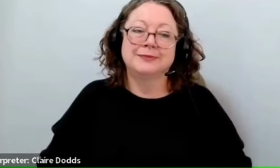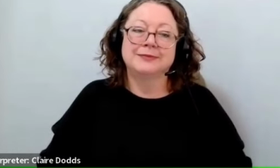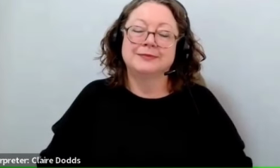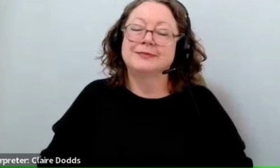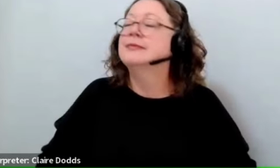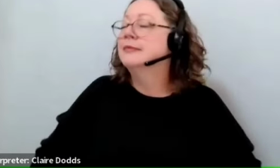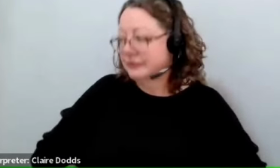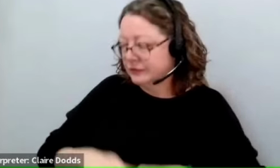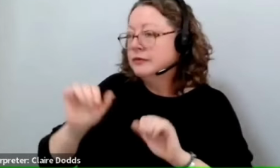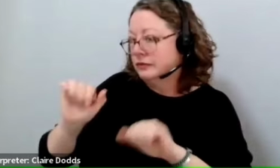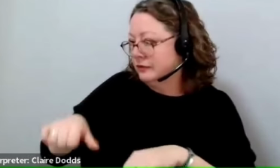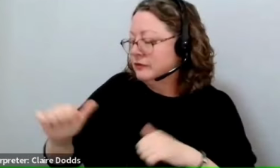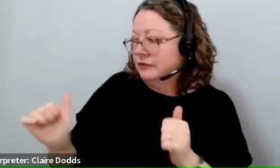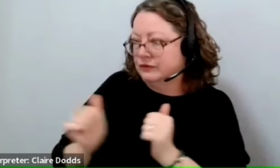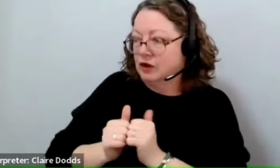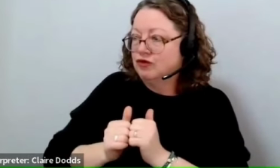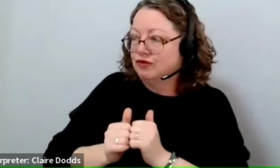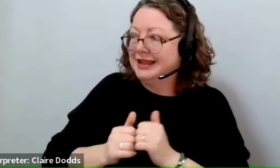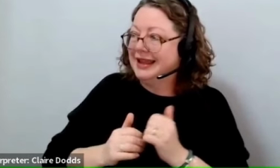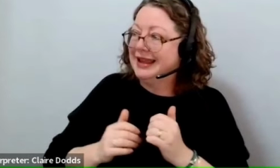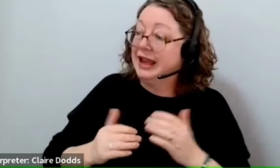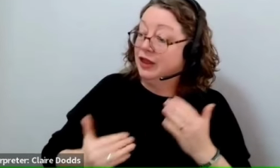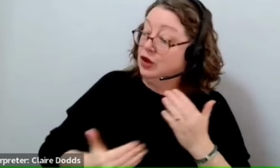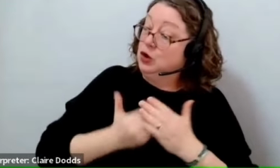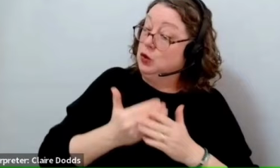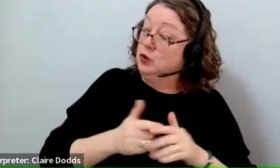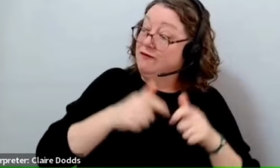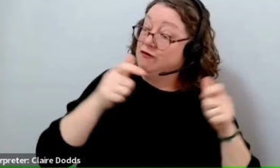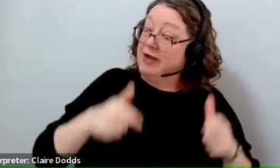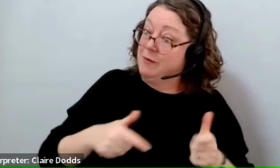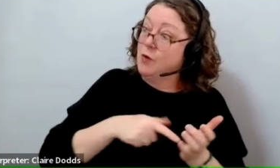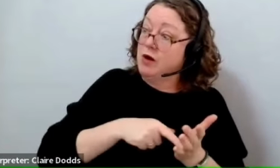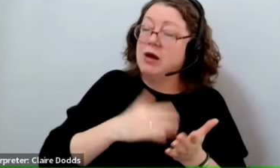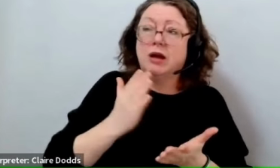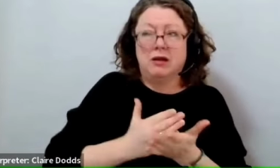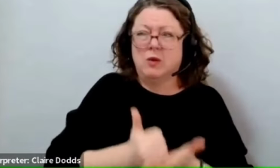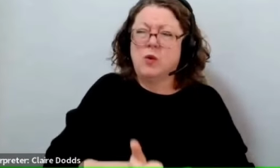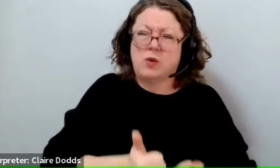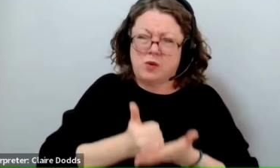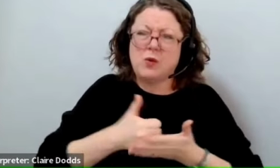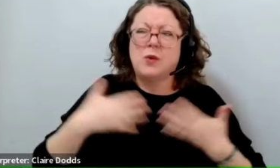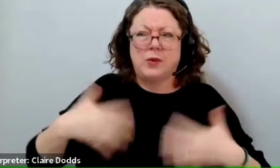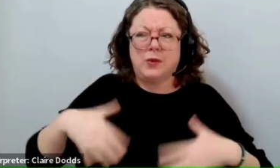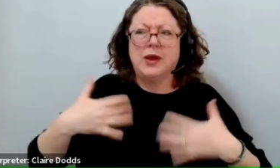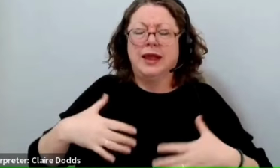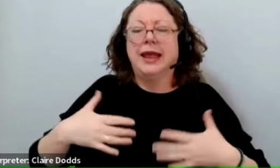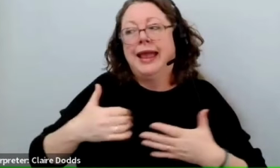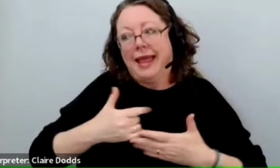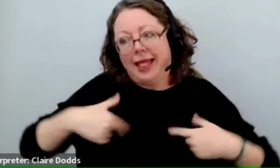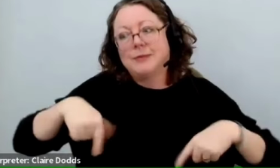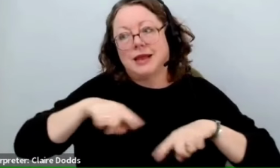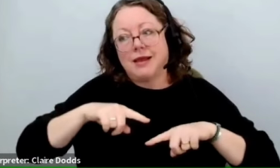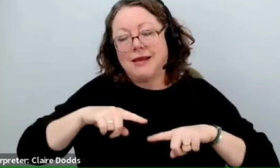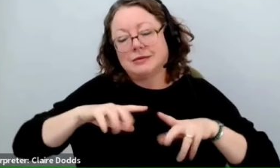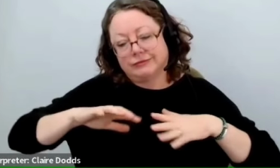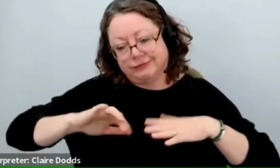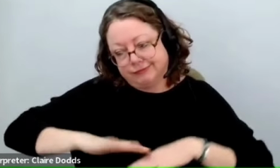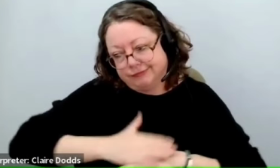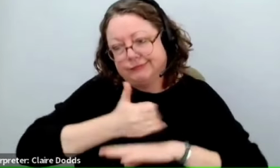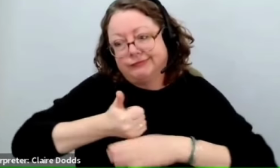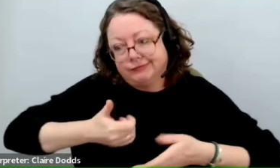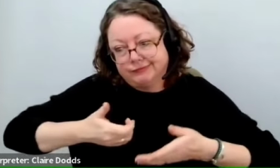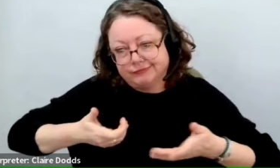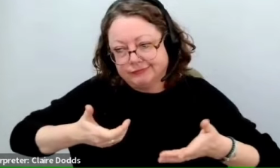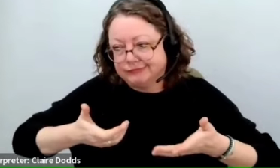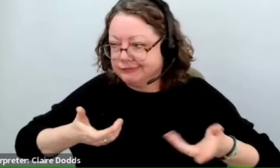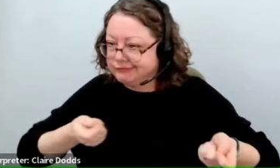anyway. Yeah, and I think, Paul, I really agree with you there in terms of the structure of this, the redesigning of the framework, because actually it's helping